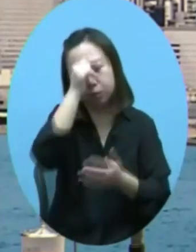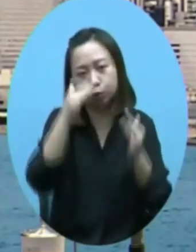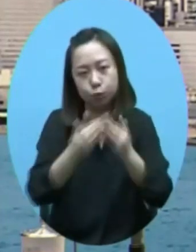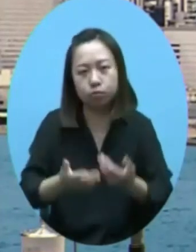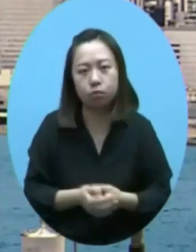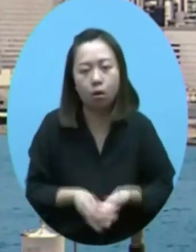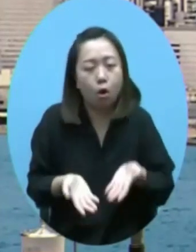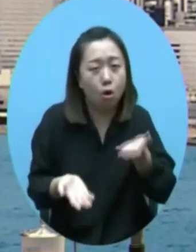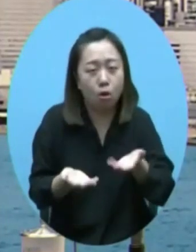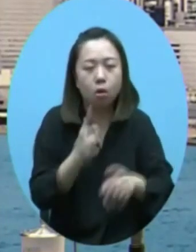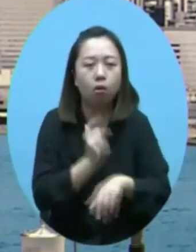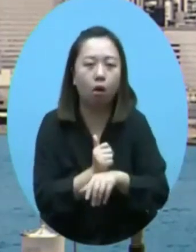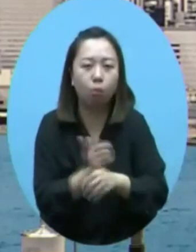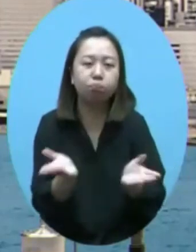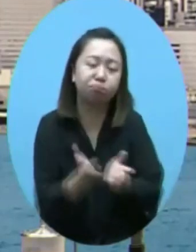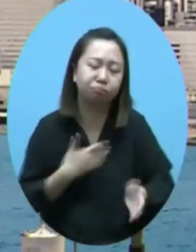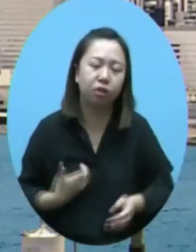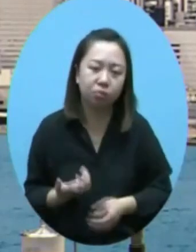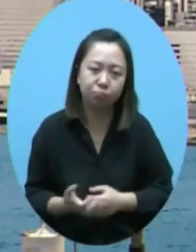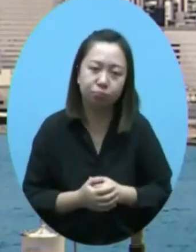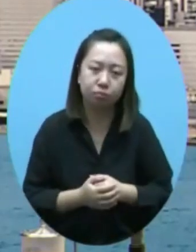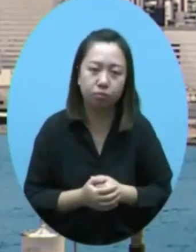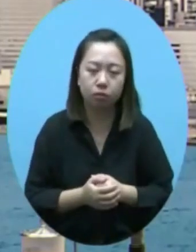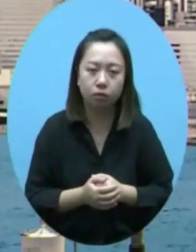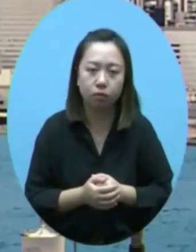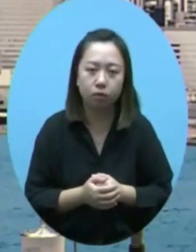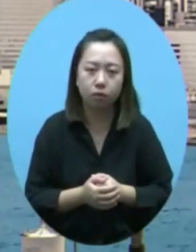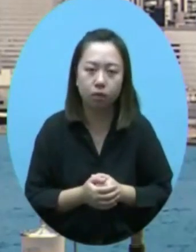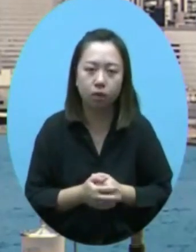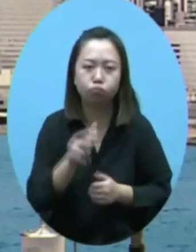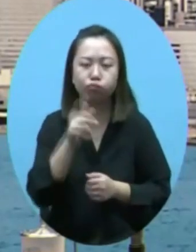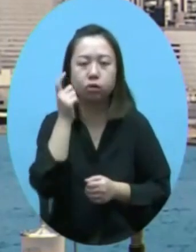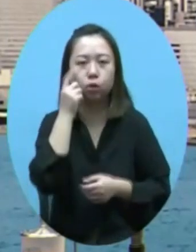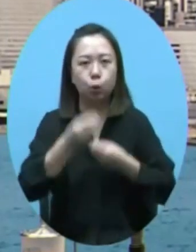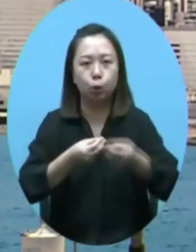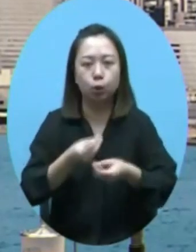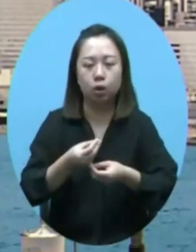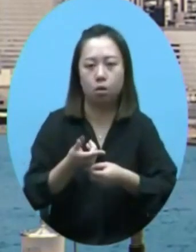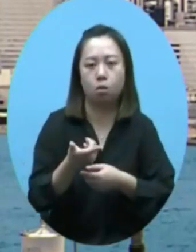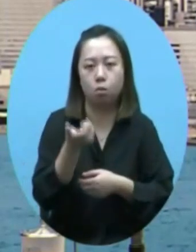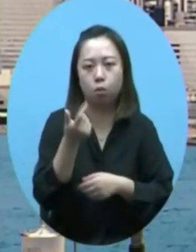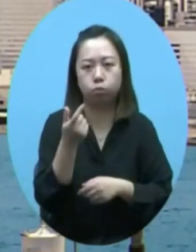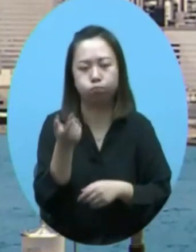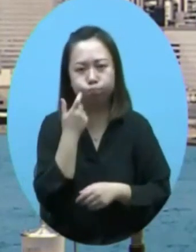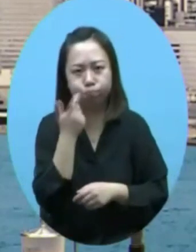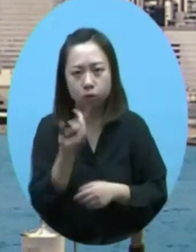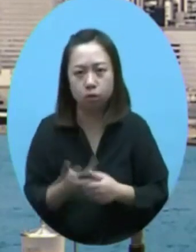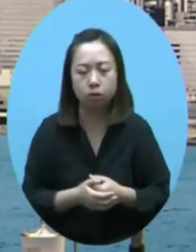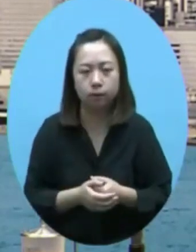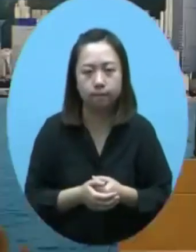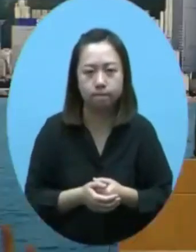and sent to hospital directly, which they may be confirmed soon. It shows that it is highly